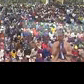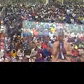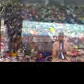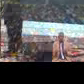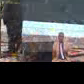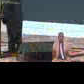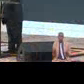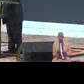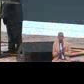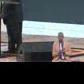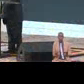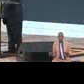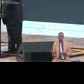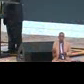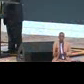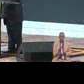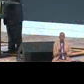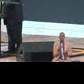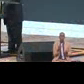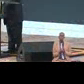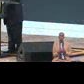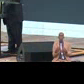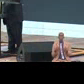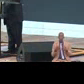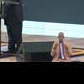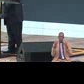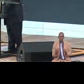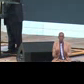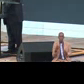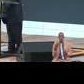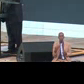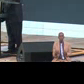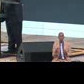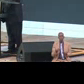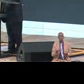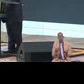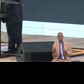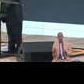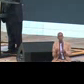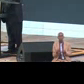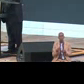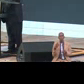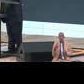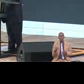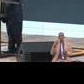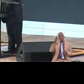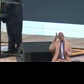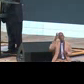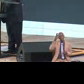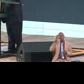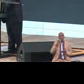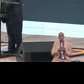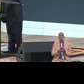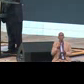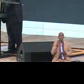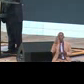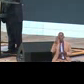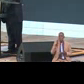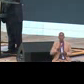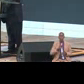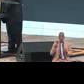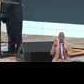destroyed him that has the power of death, even the devil. That's why I